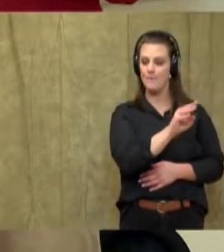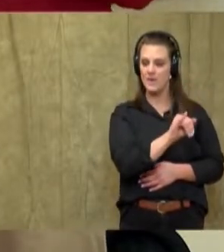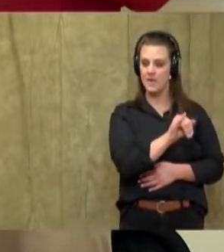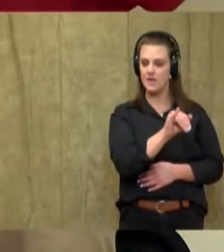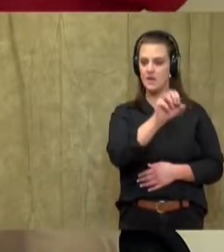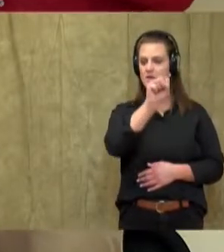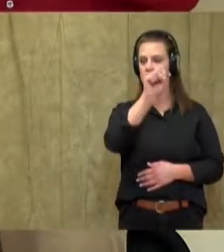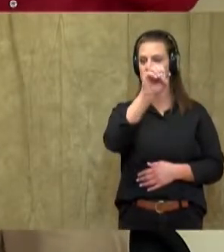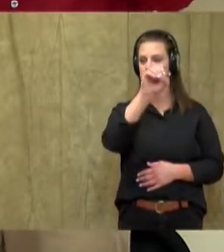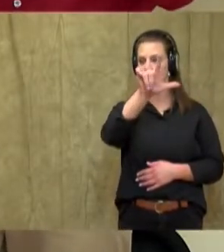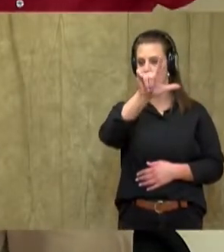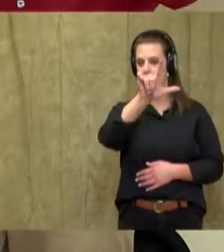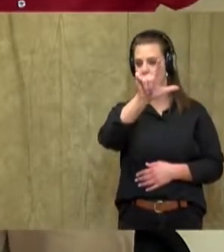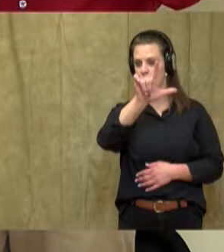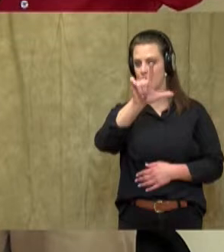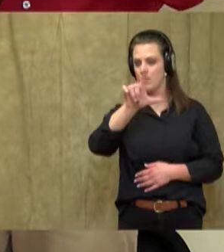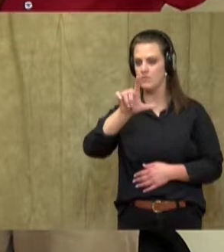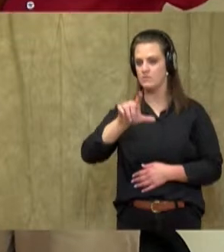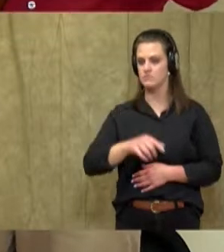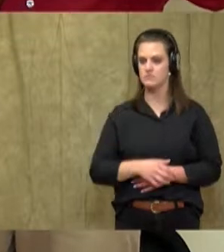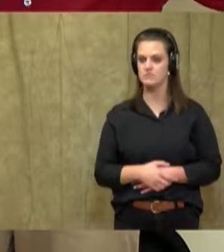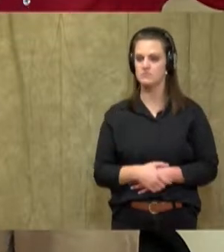me.